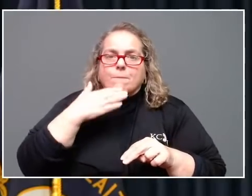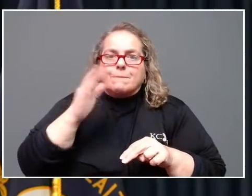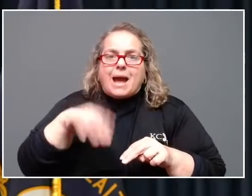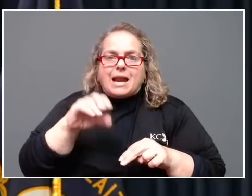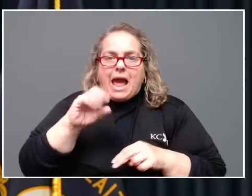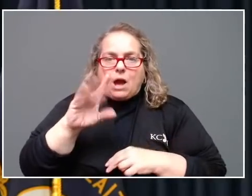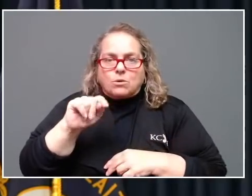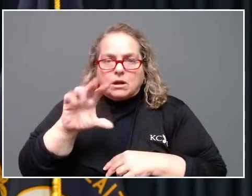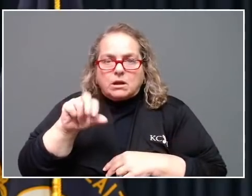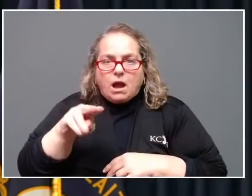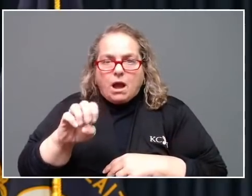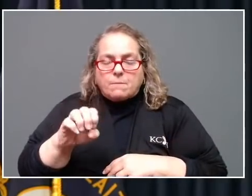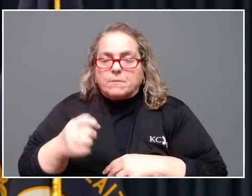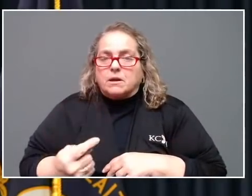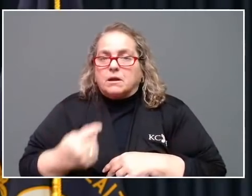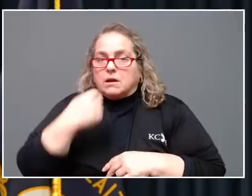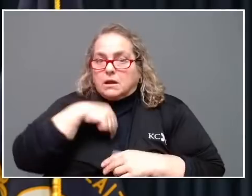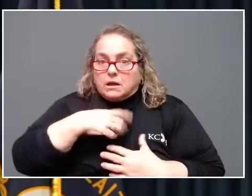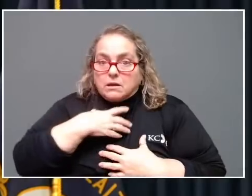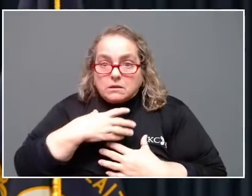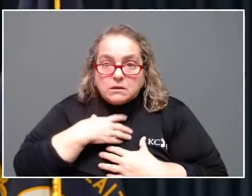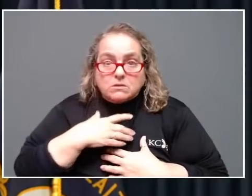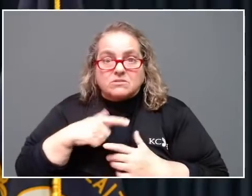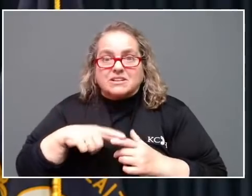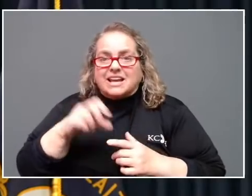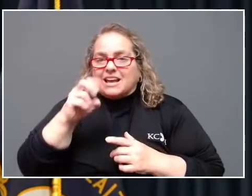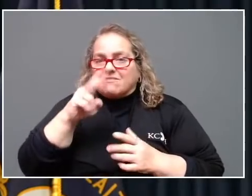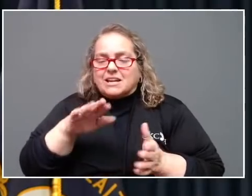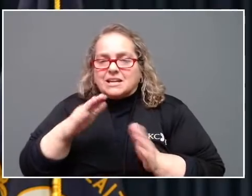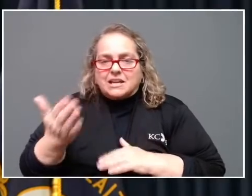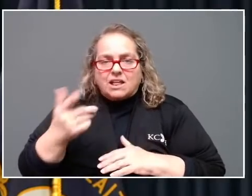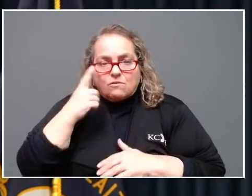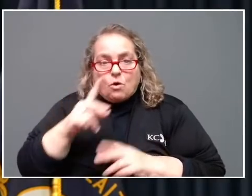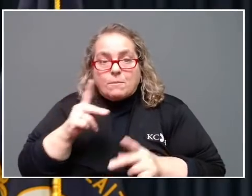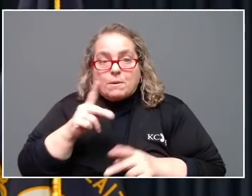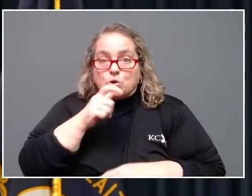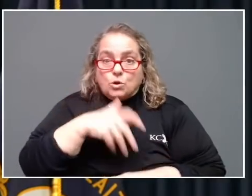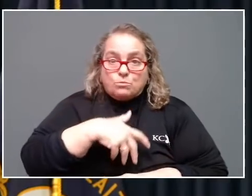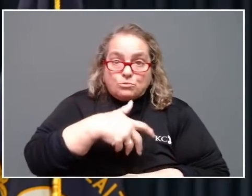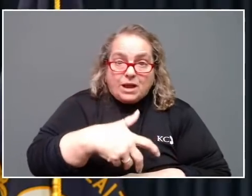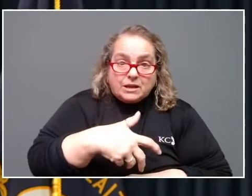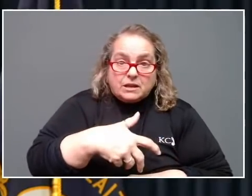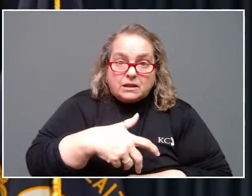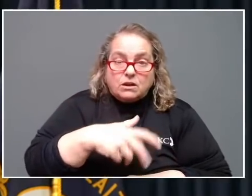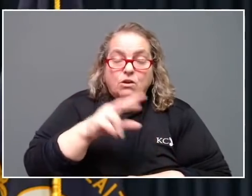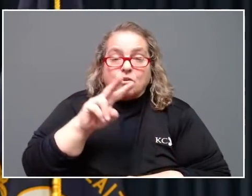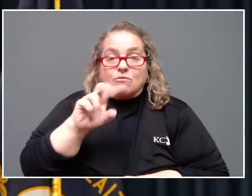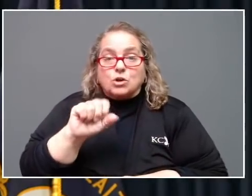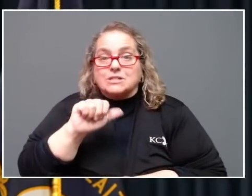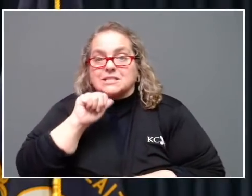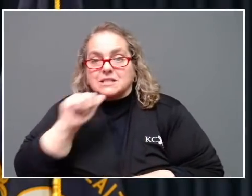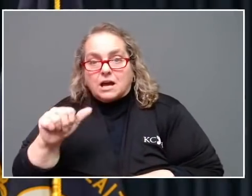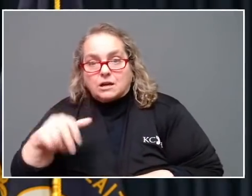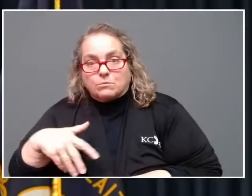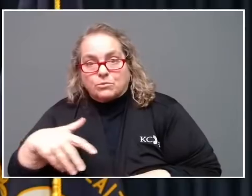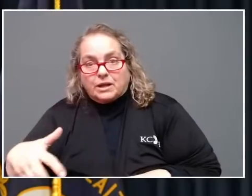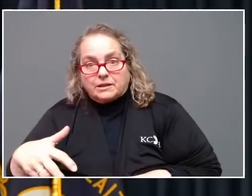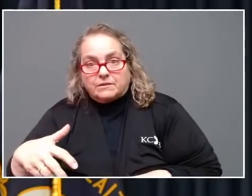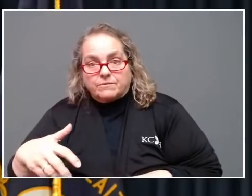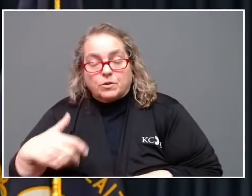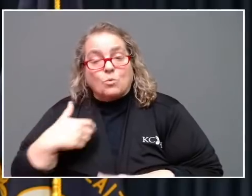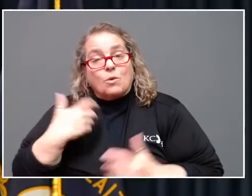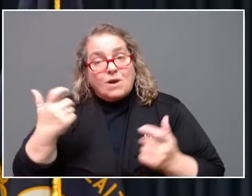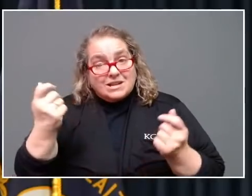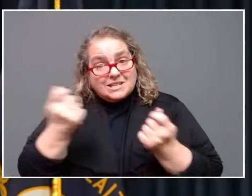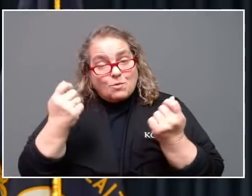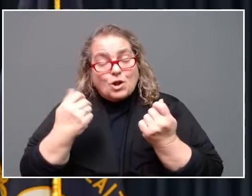for women who are pregnant versus same-aged women who are not pregnant. And so obviously when we want to celebrate the arrival of a new